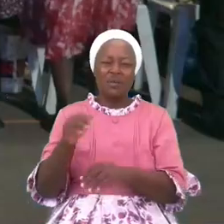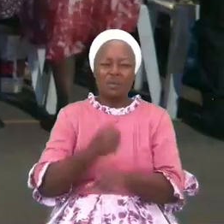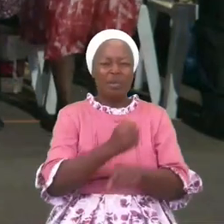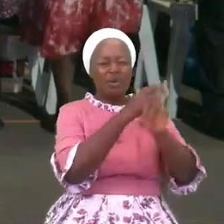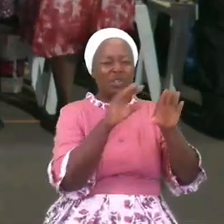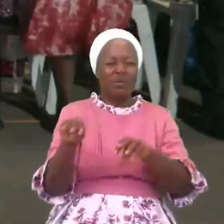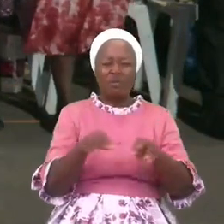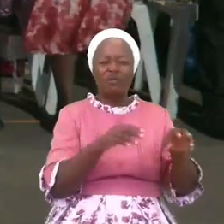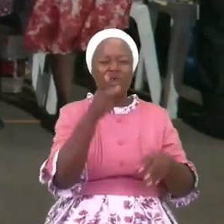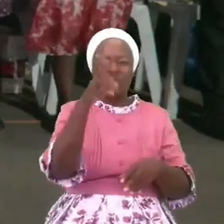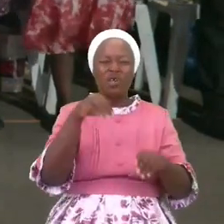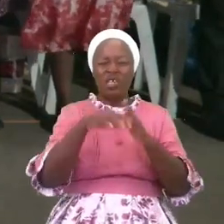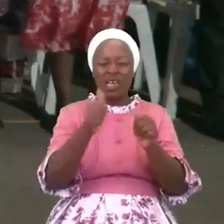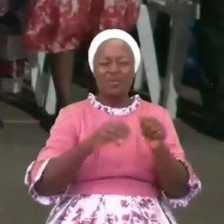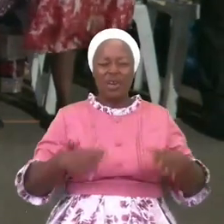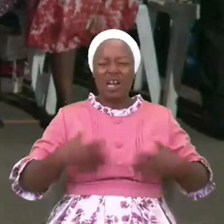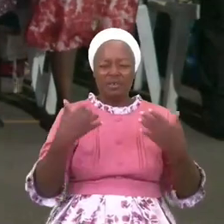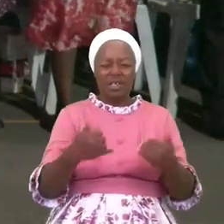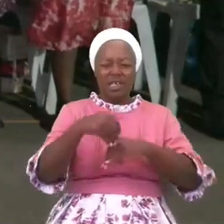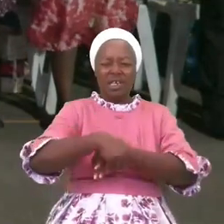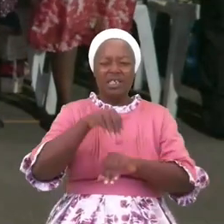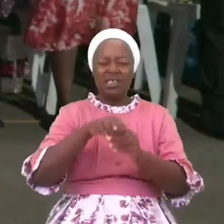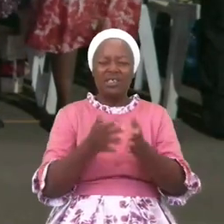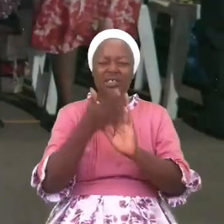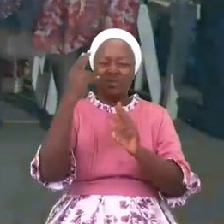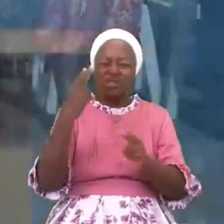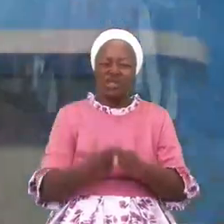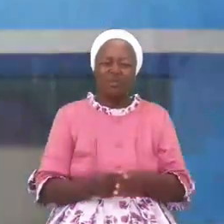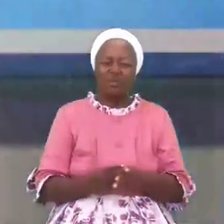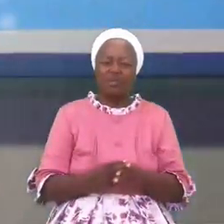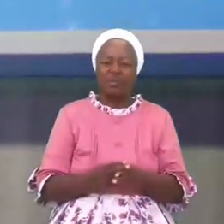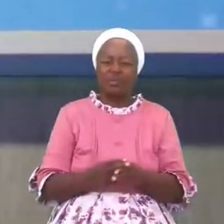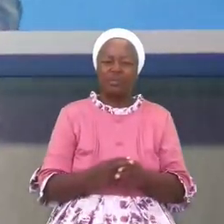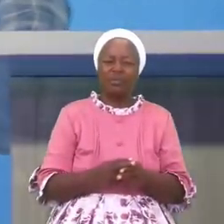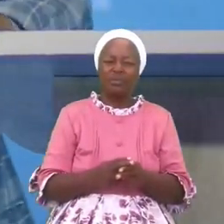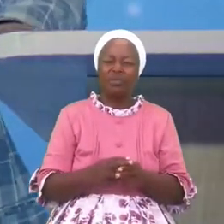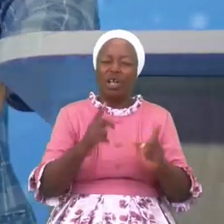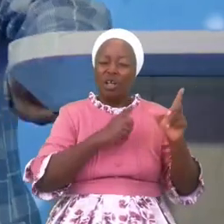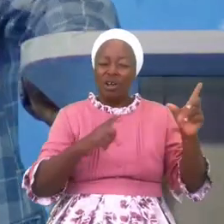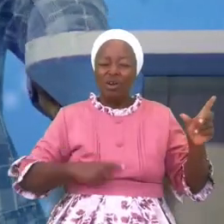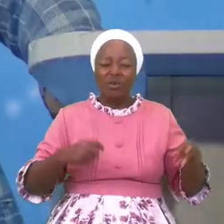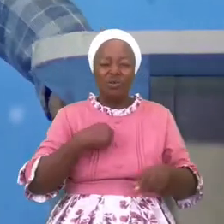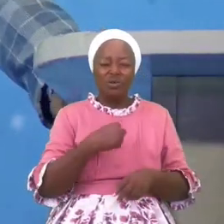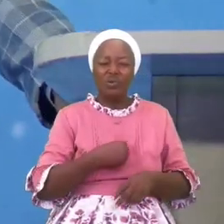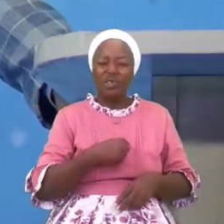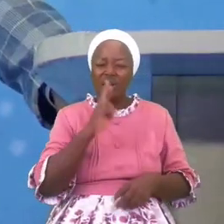Jesus' name. Lord, we pray everything that is